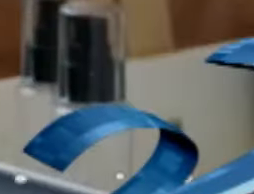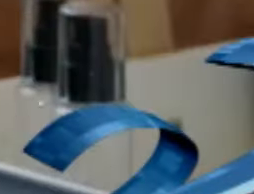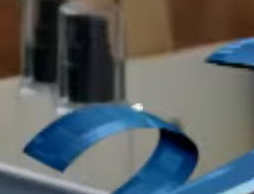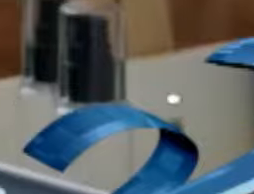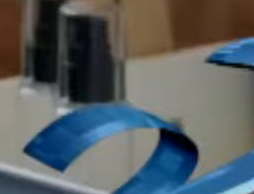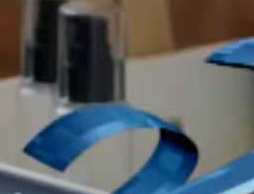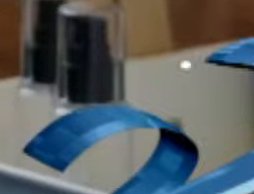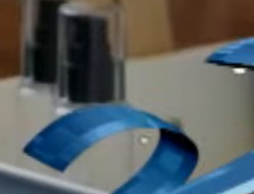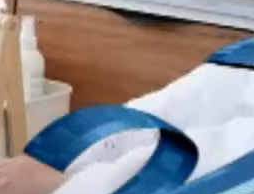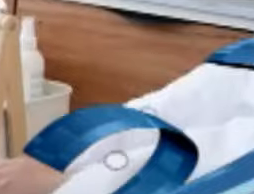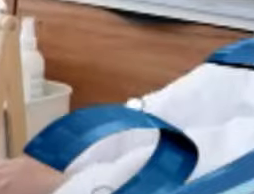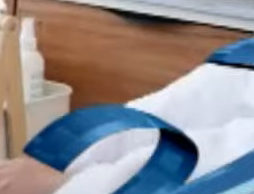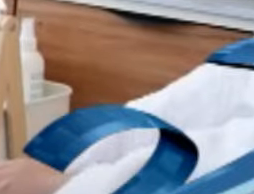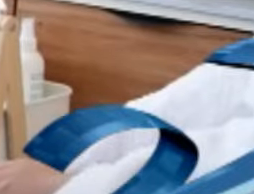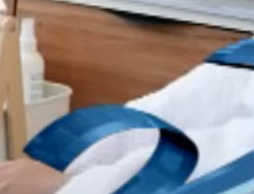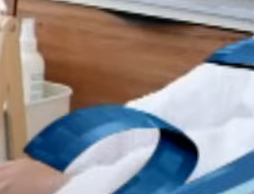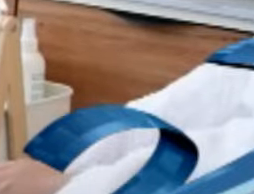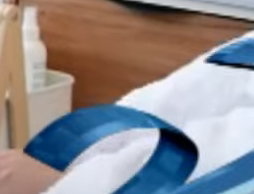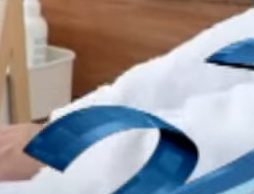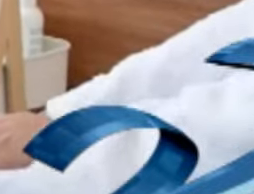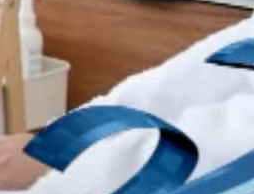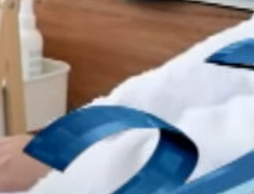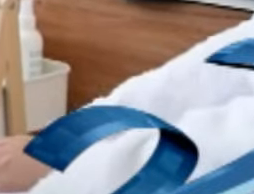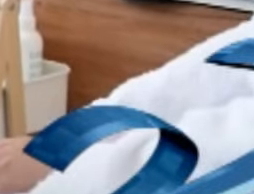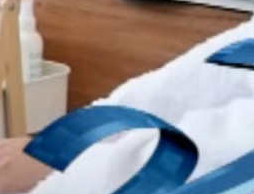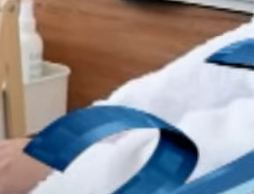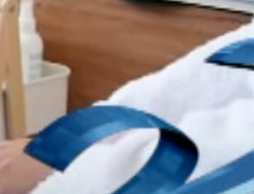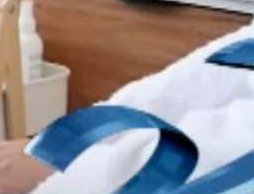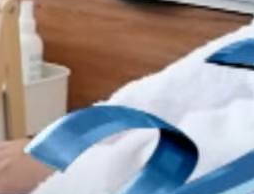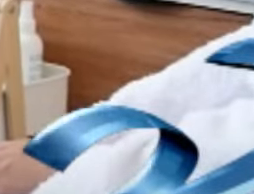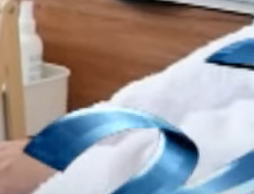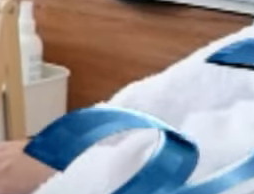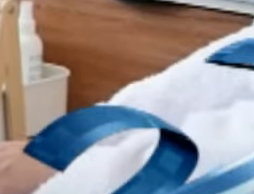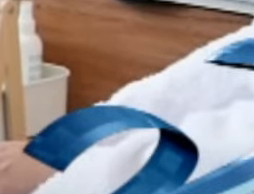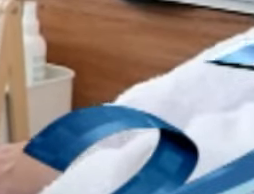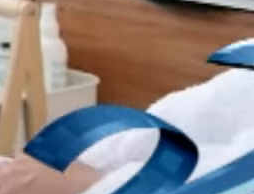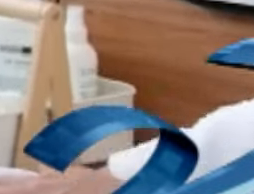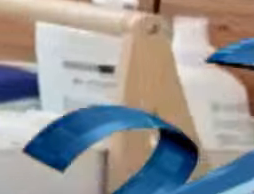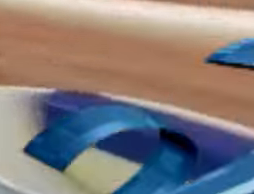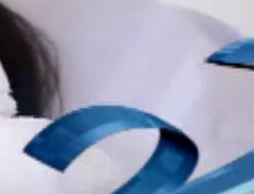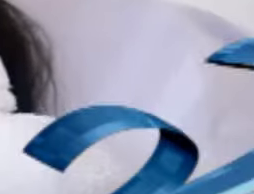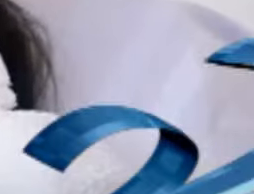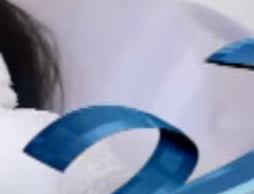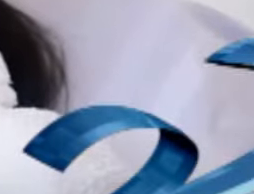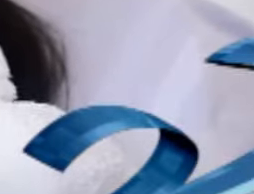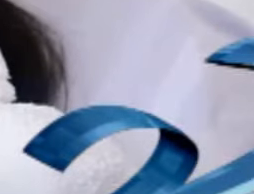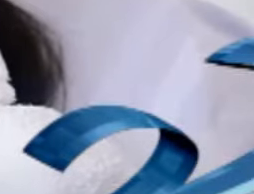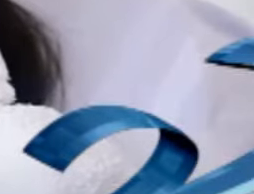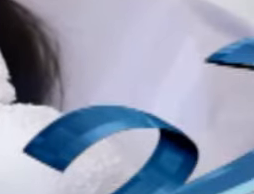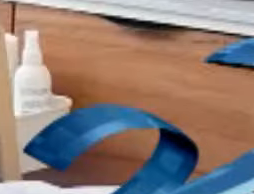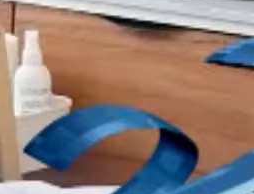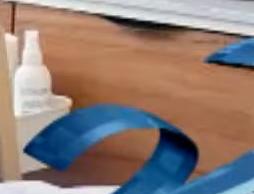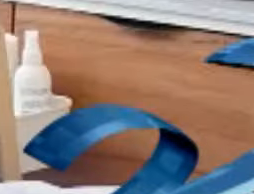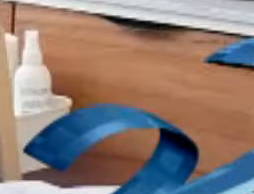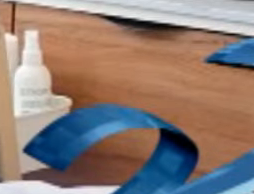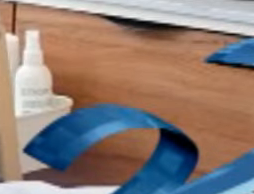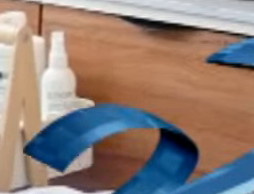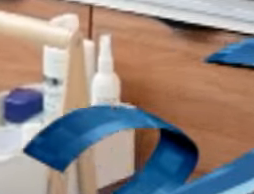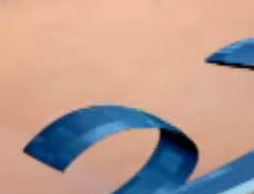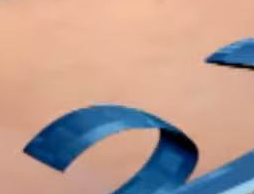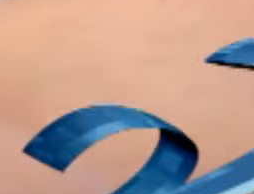So in most cases, if you have an infection on your knees, just imagine how you'll be then walking. So it's very painful